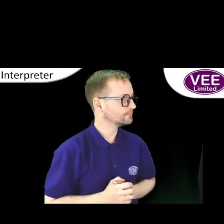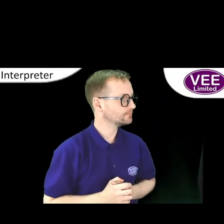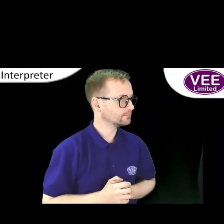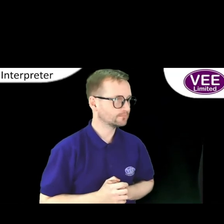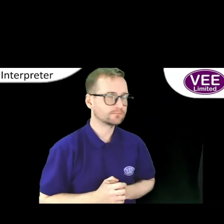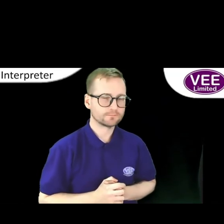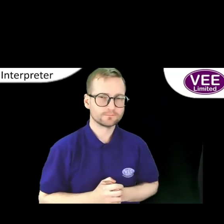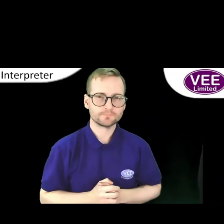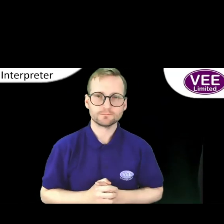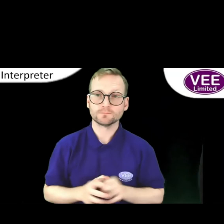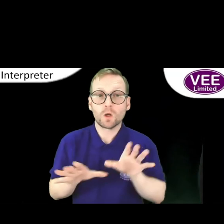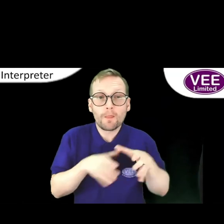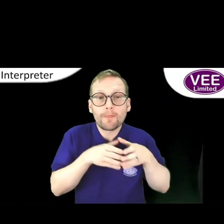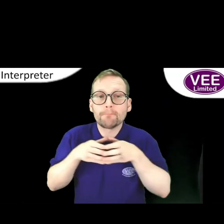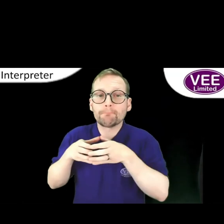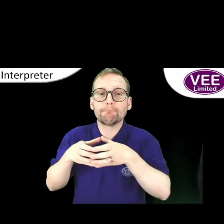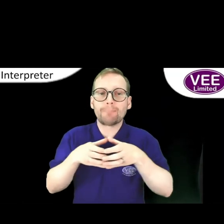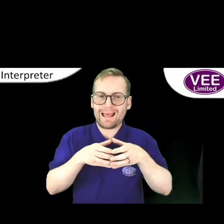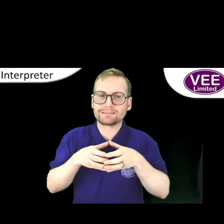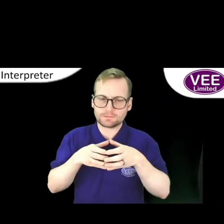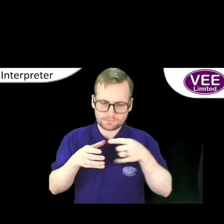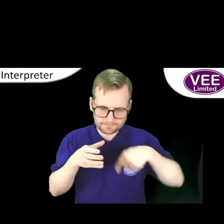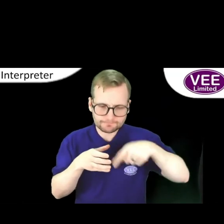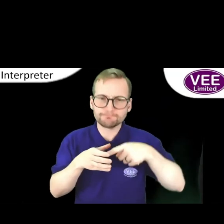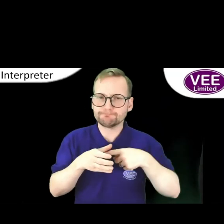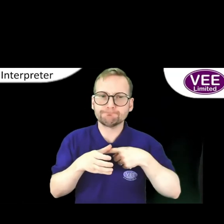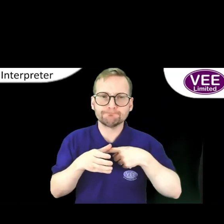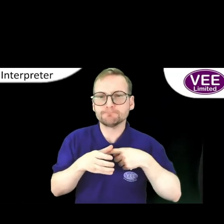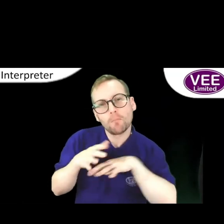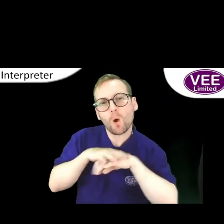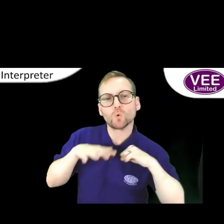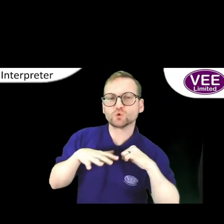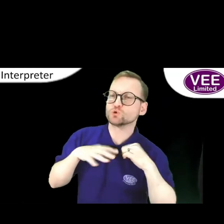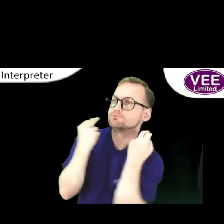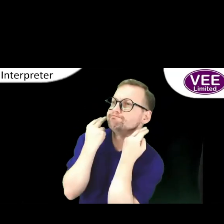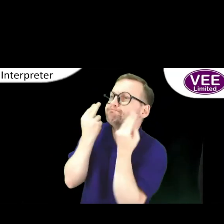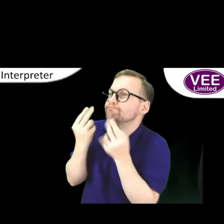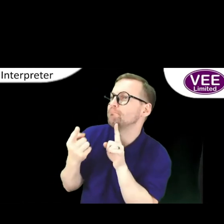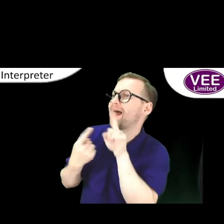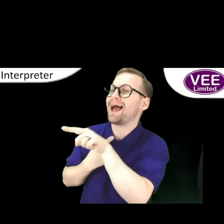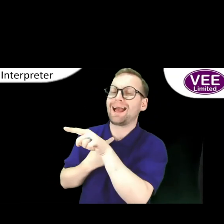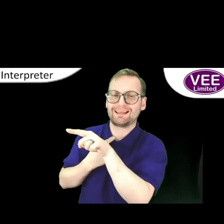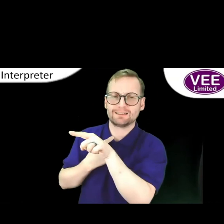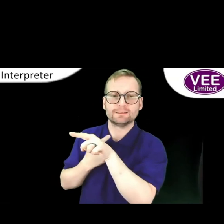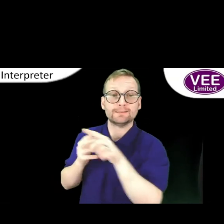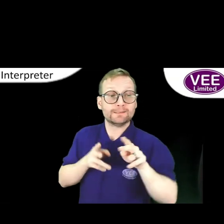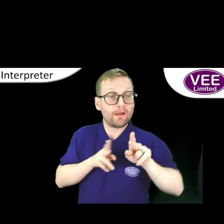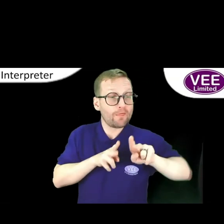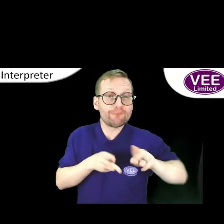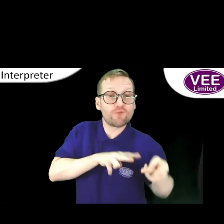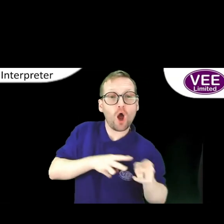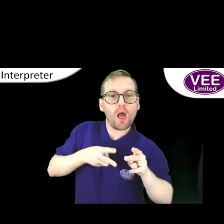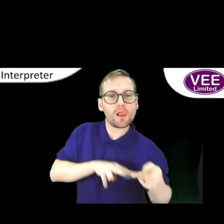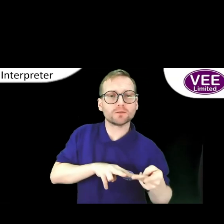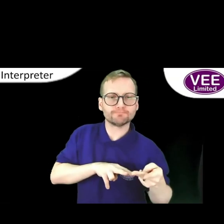The band who made a stand to set a net or snare, the four men dragged before the